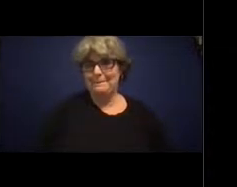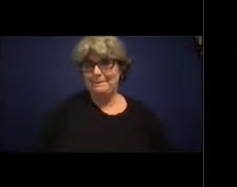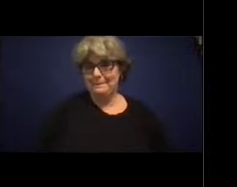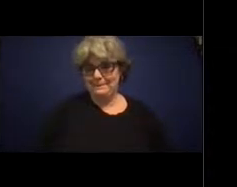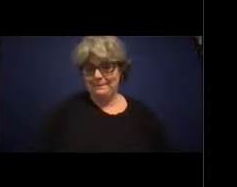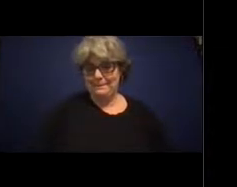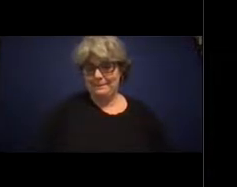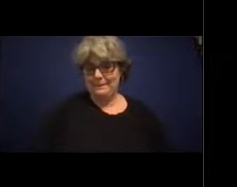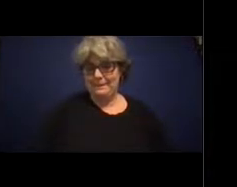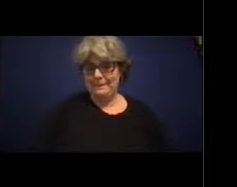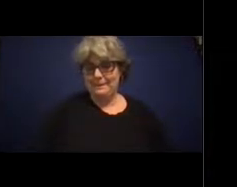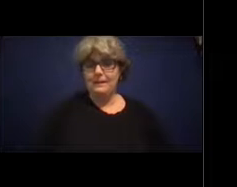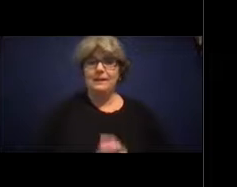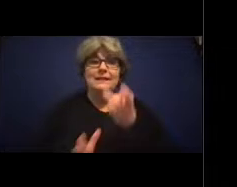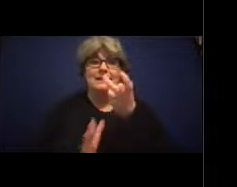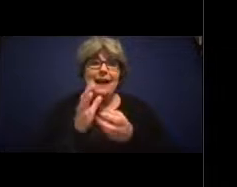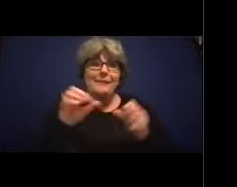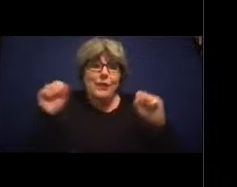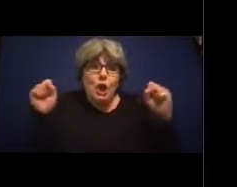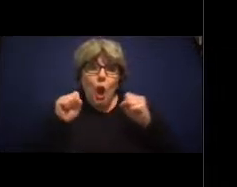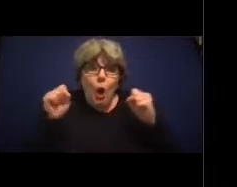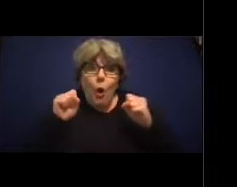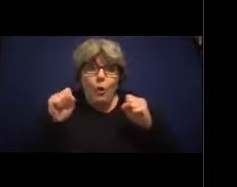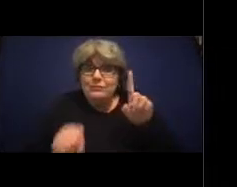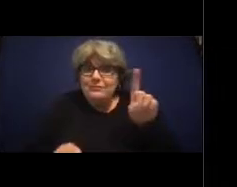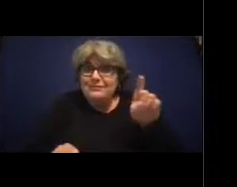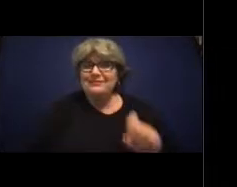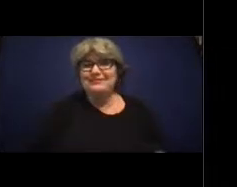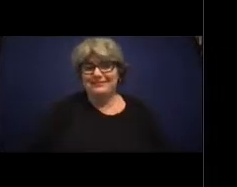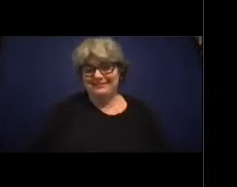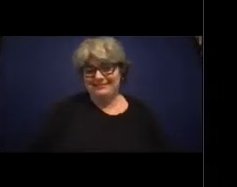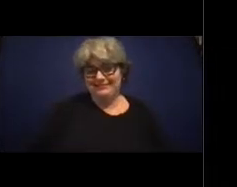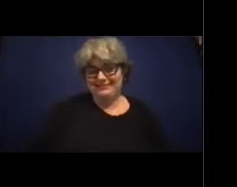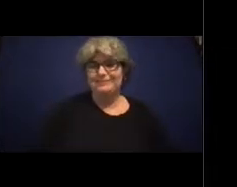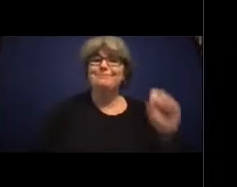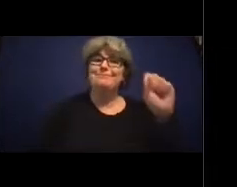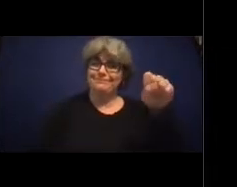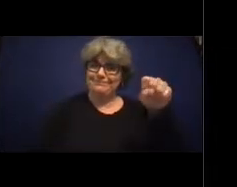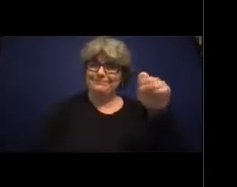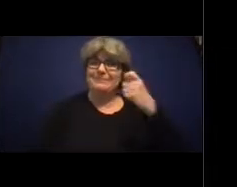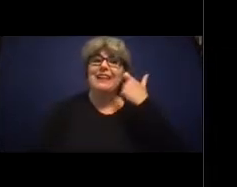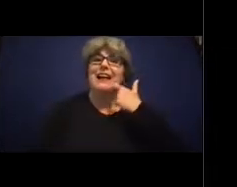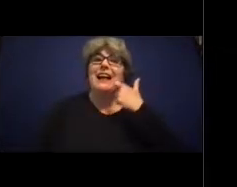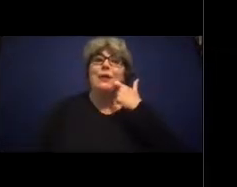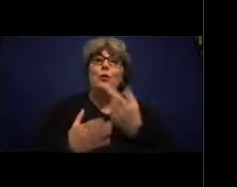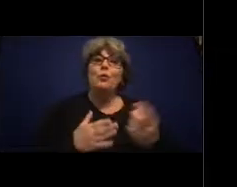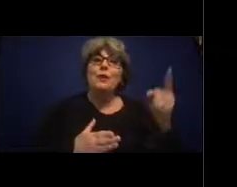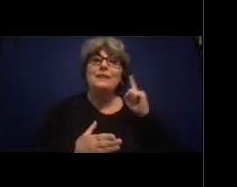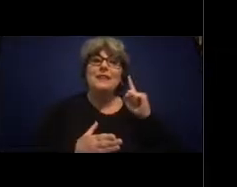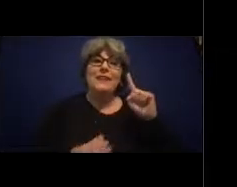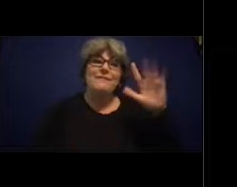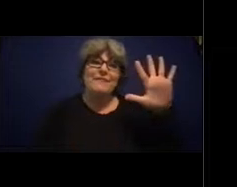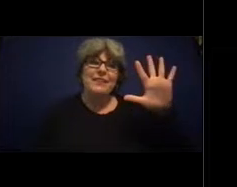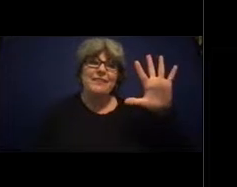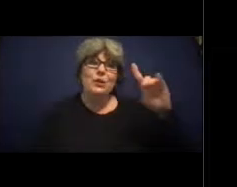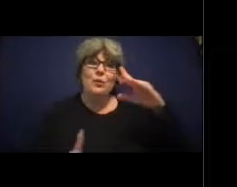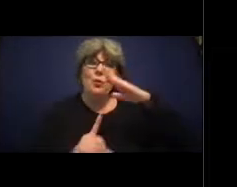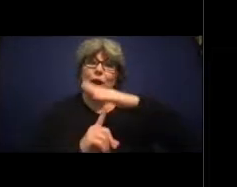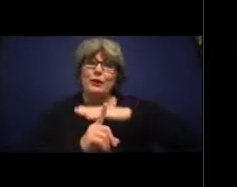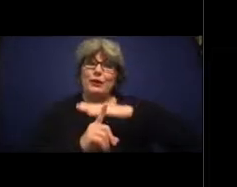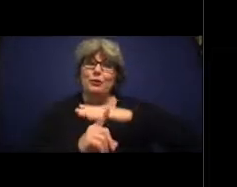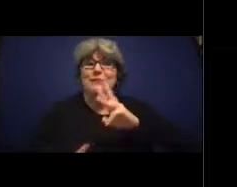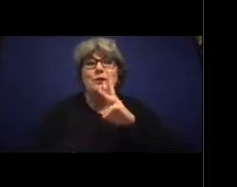Hadley is asking, is diving cold in the area that you're at? Yeah, so I just went diving last week and it was 51 degrees in the